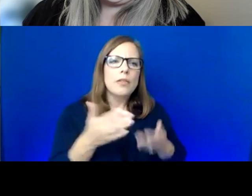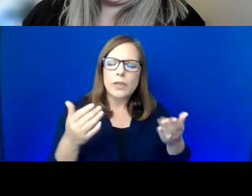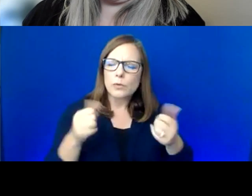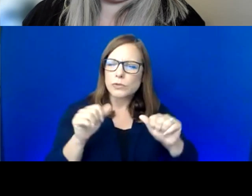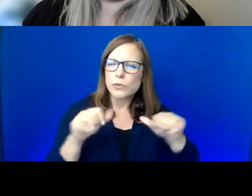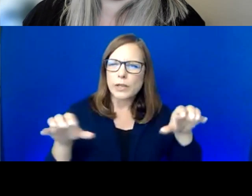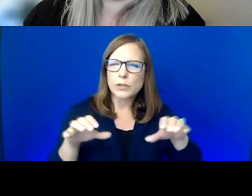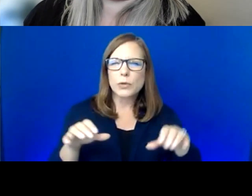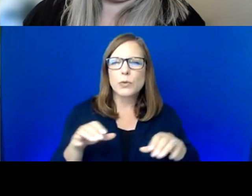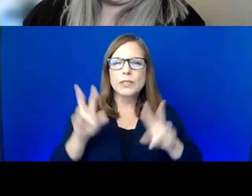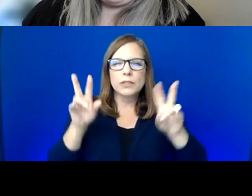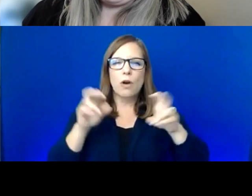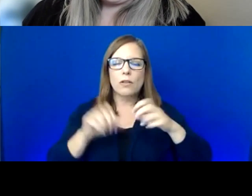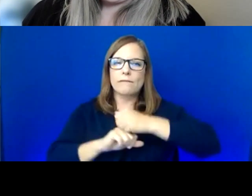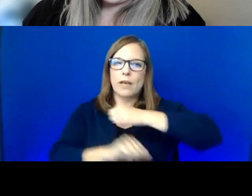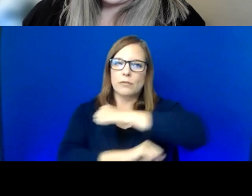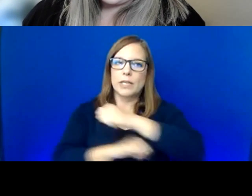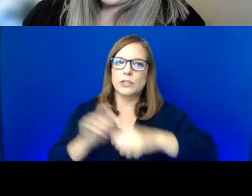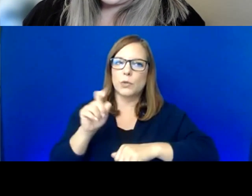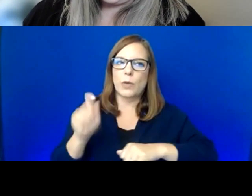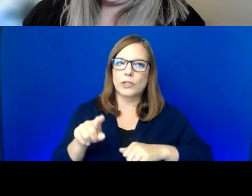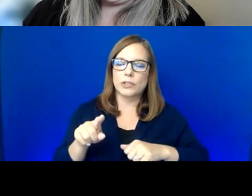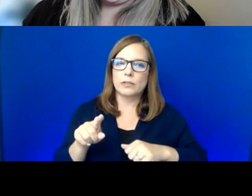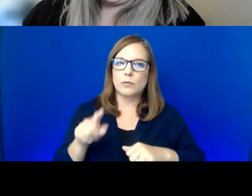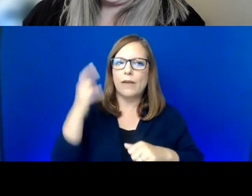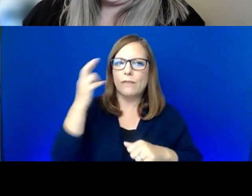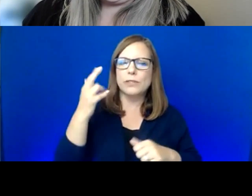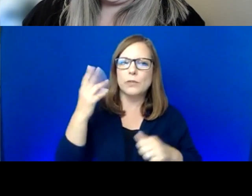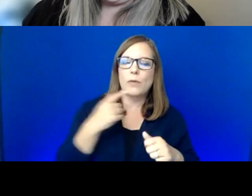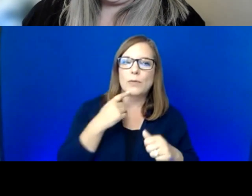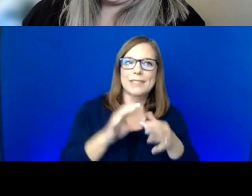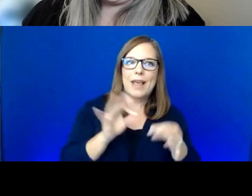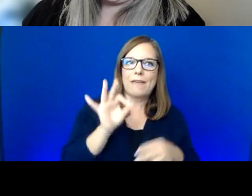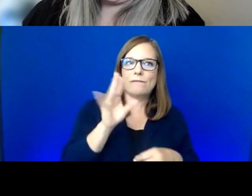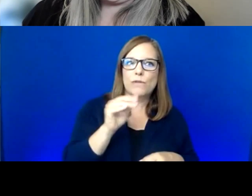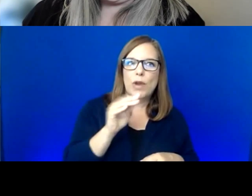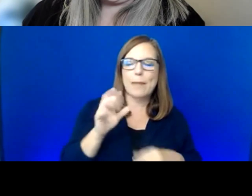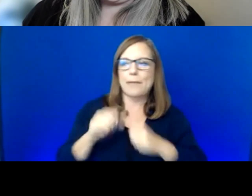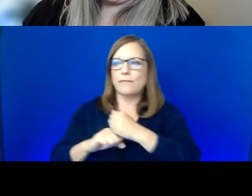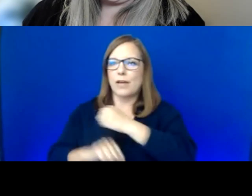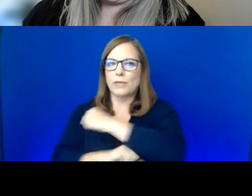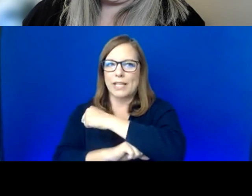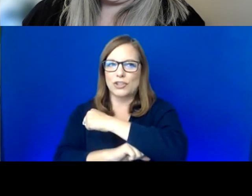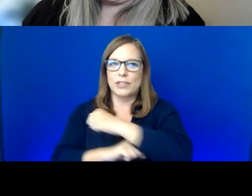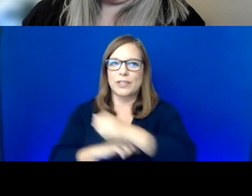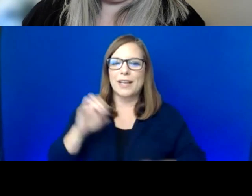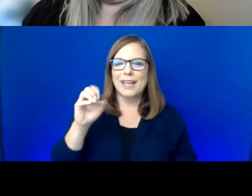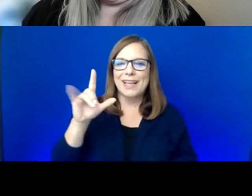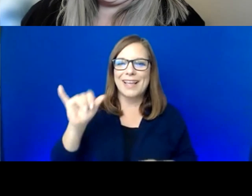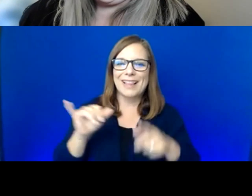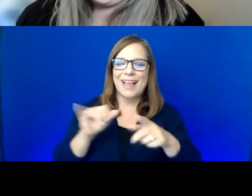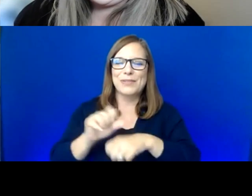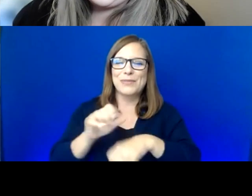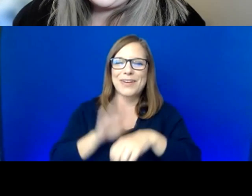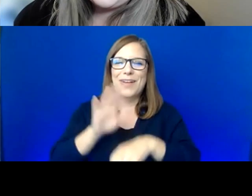foundation question. There's a reason we're saying both the frame and the foundation. And I think, Eli, you're working on your foundation at your home right now. So I have to